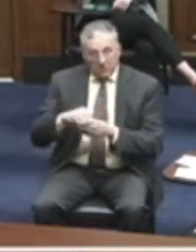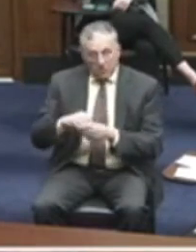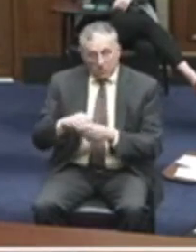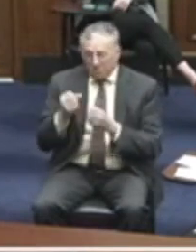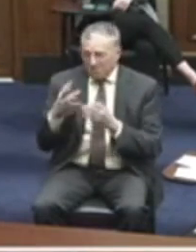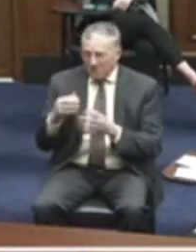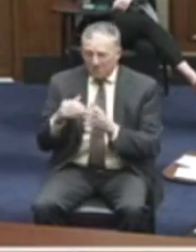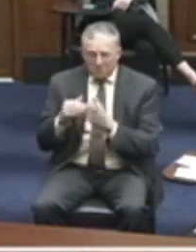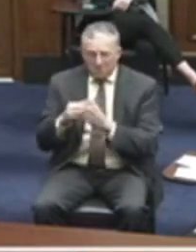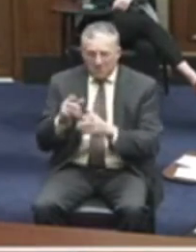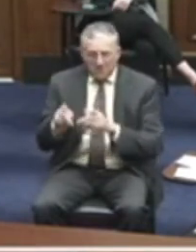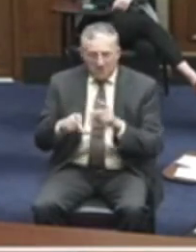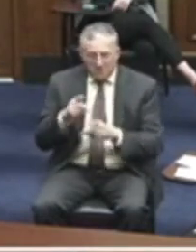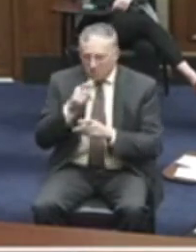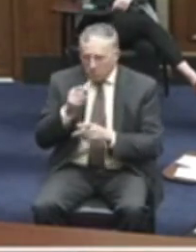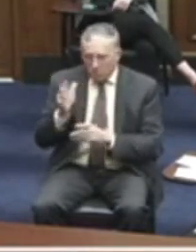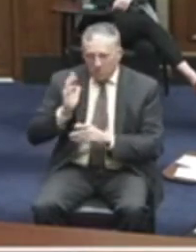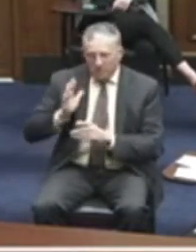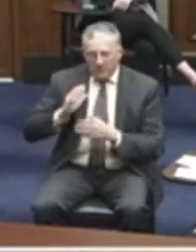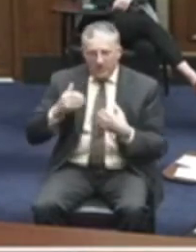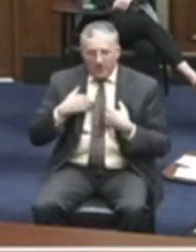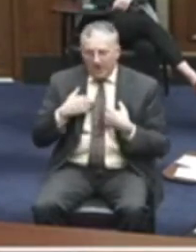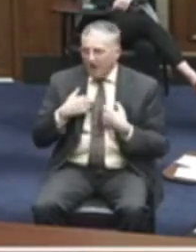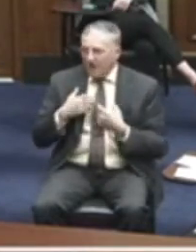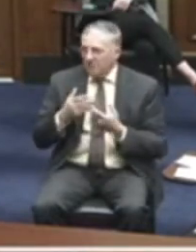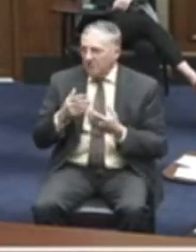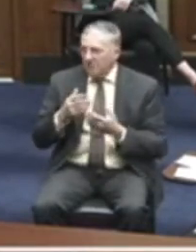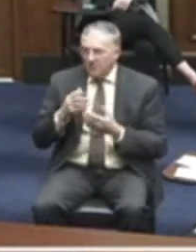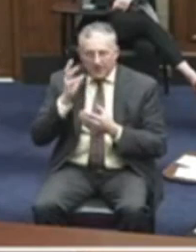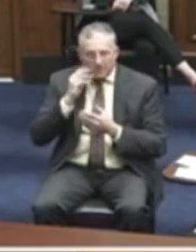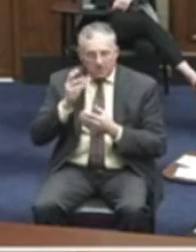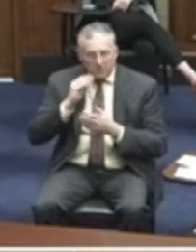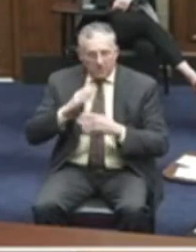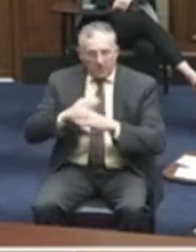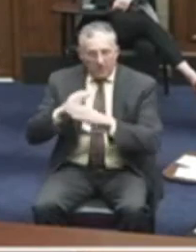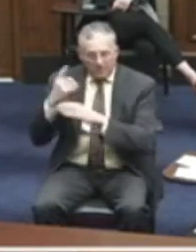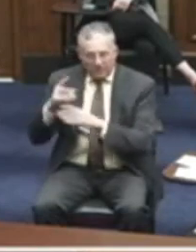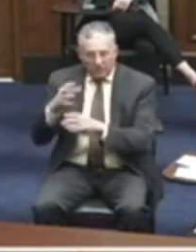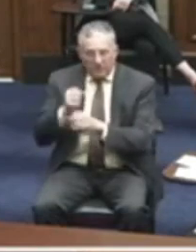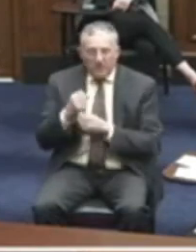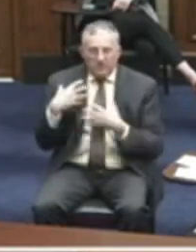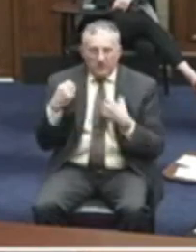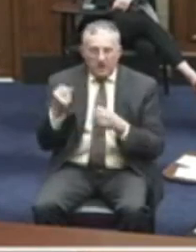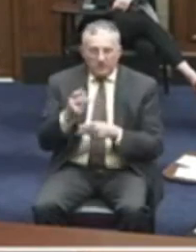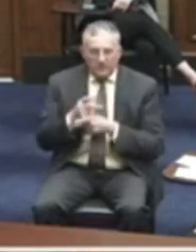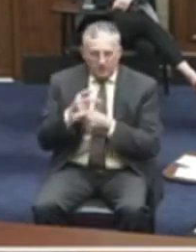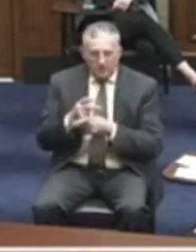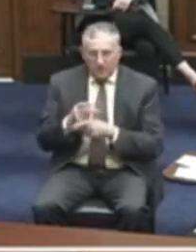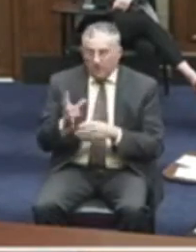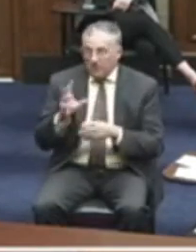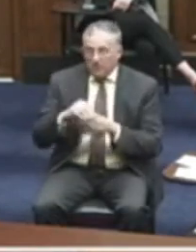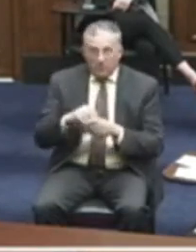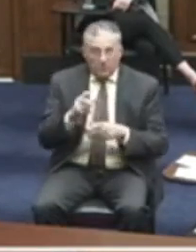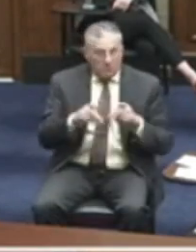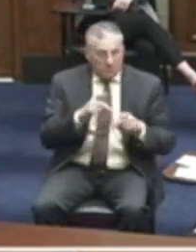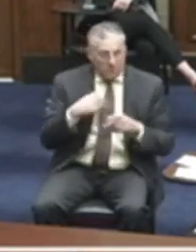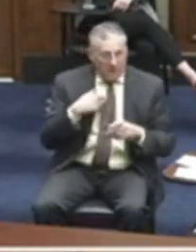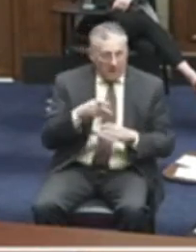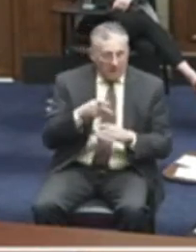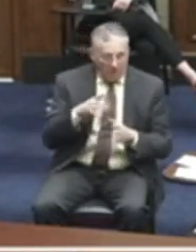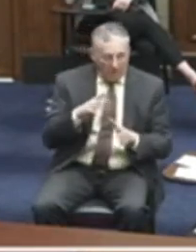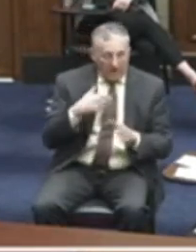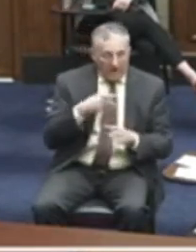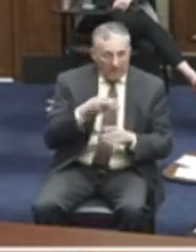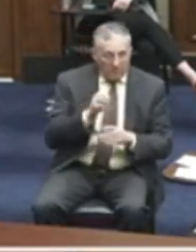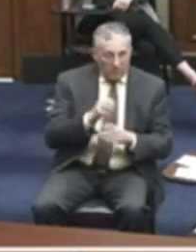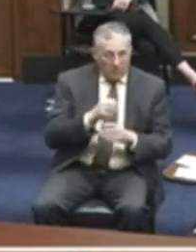people who had previously experienced obstacles to obtaining health care, including people with pre-existing